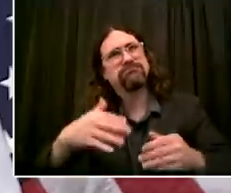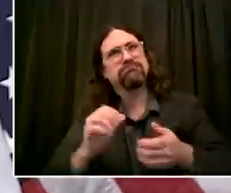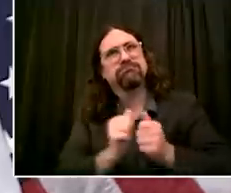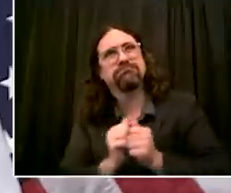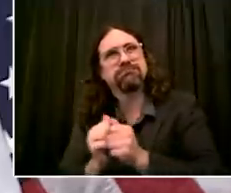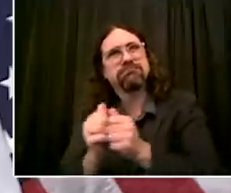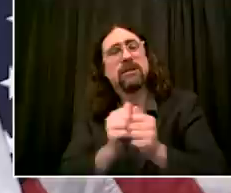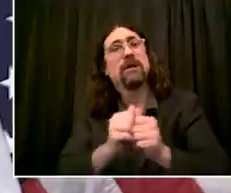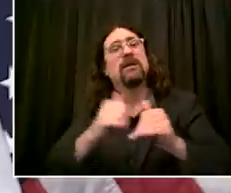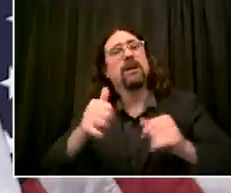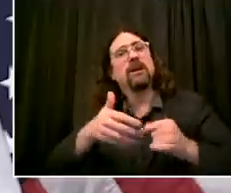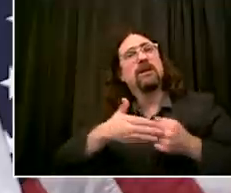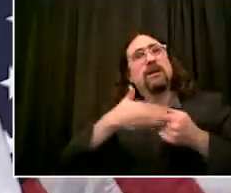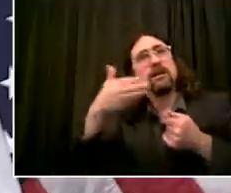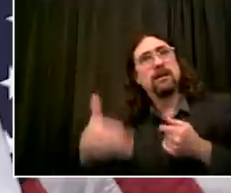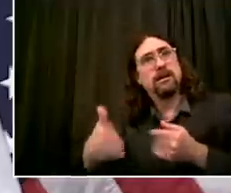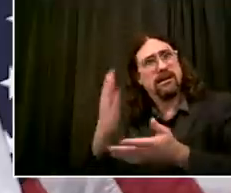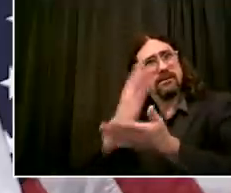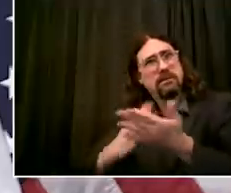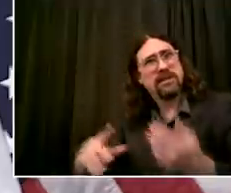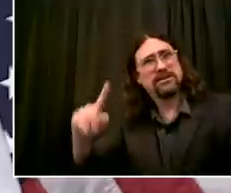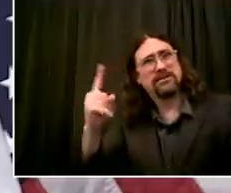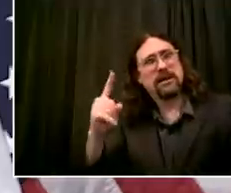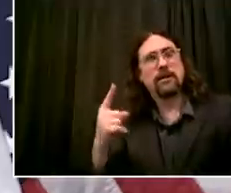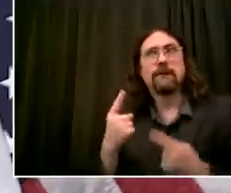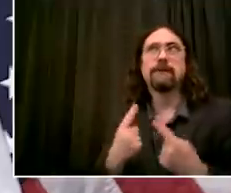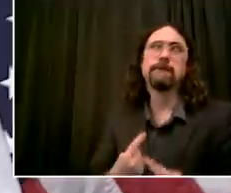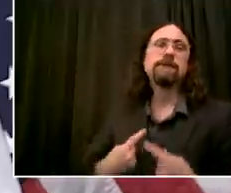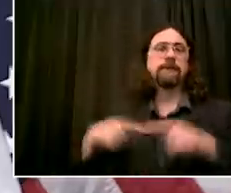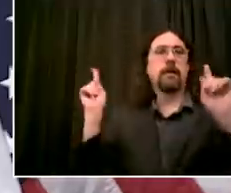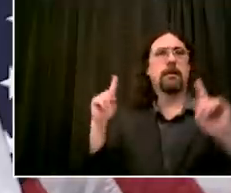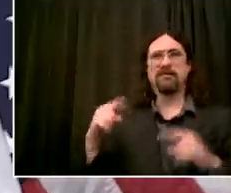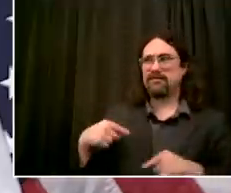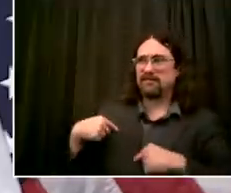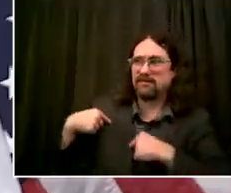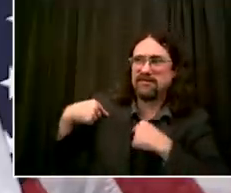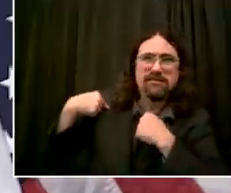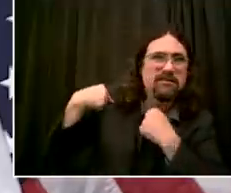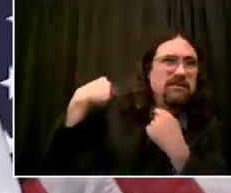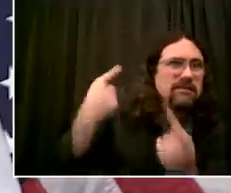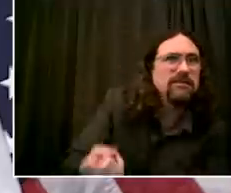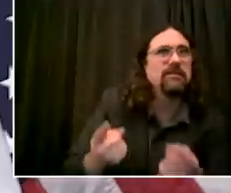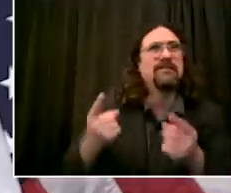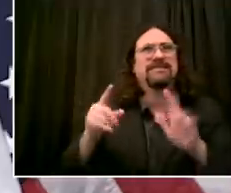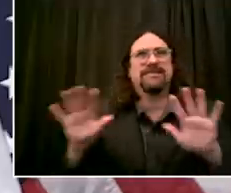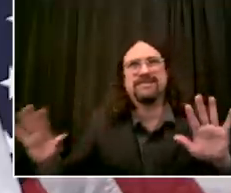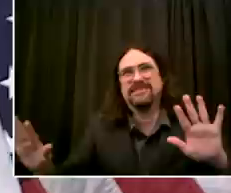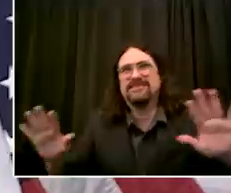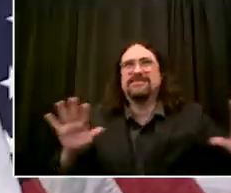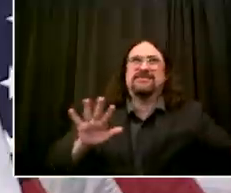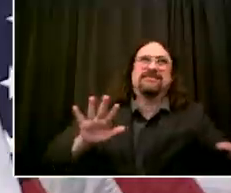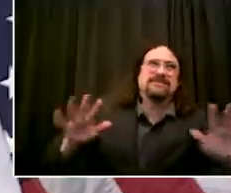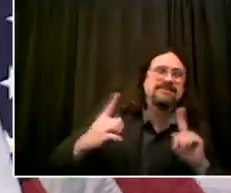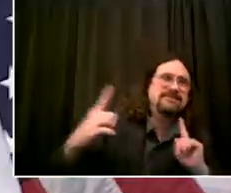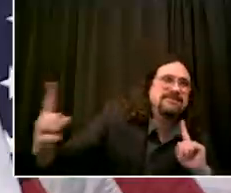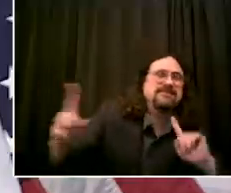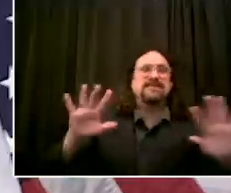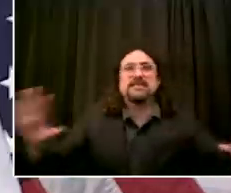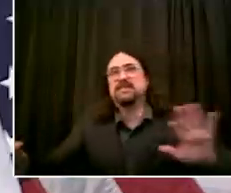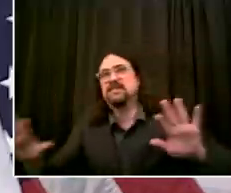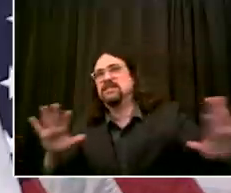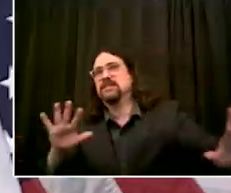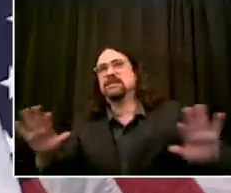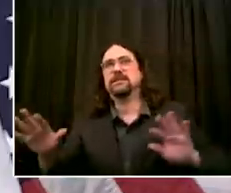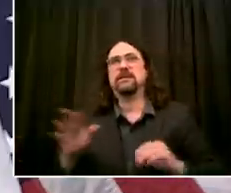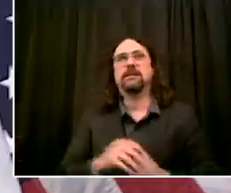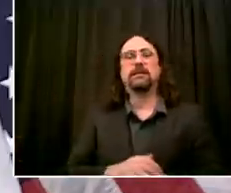days, I want people to stay home to the maximum extent possible. I want people to practice social distancing very, very